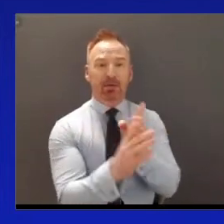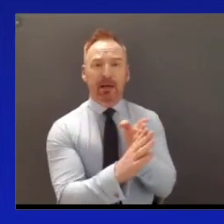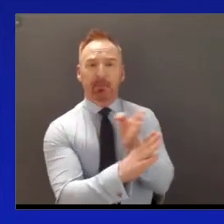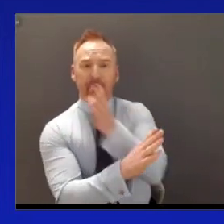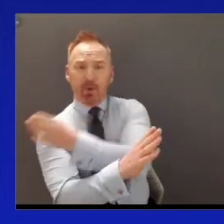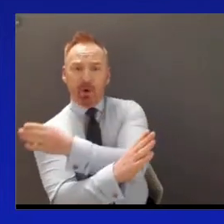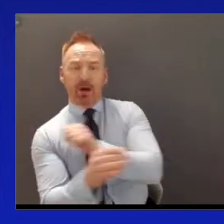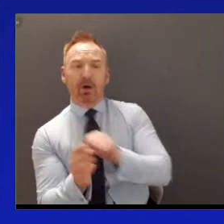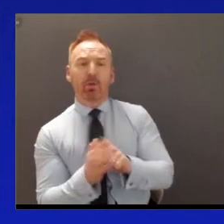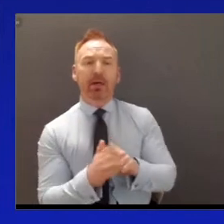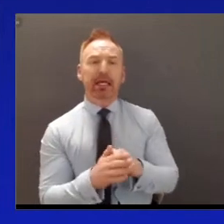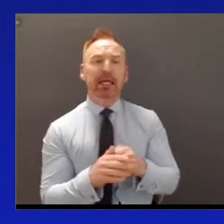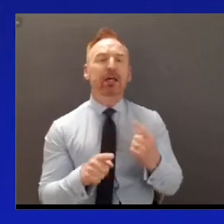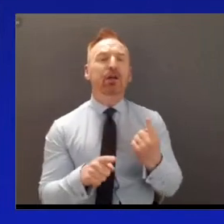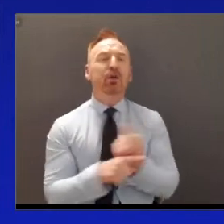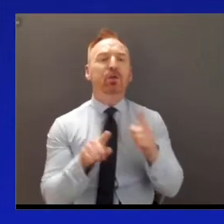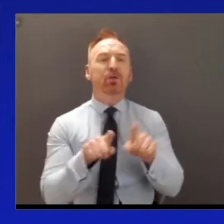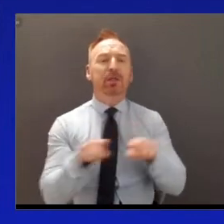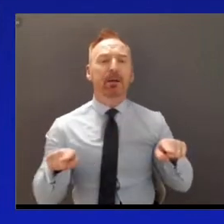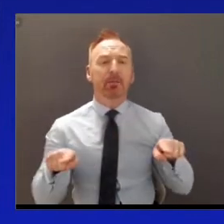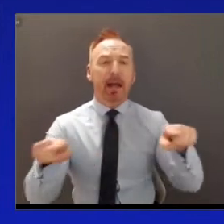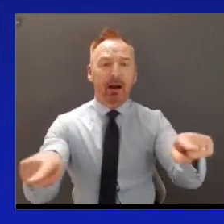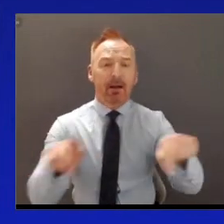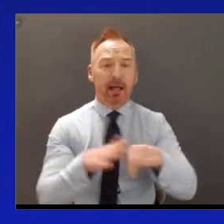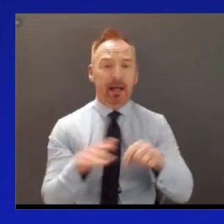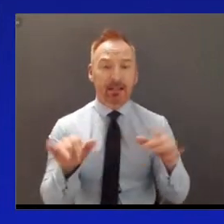system to be able to assess,